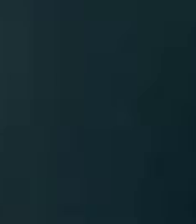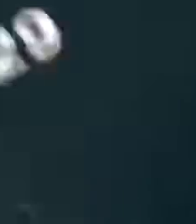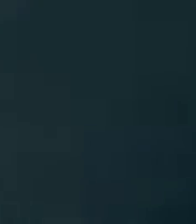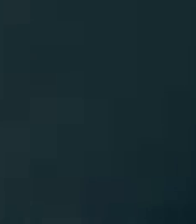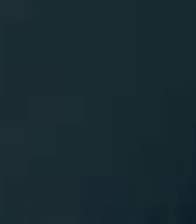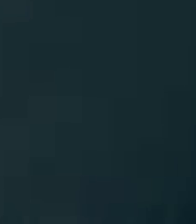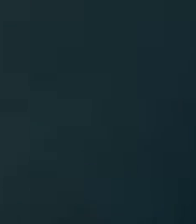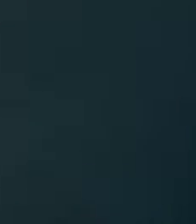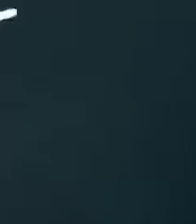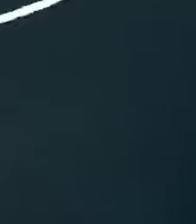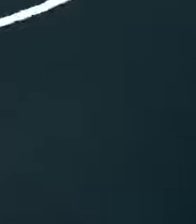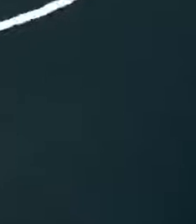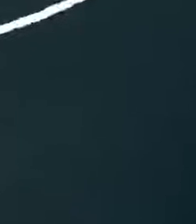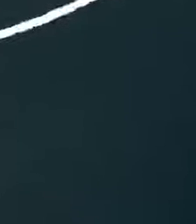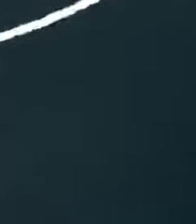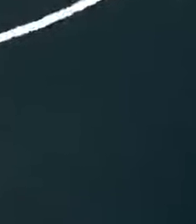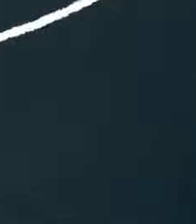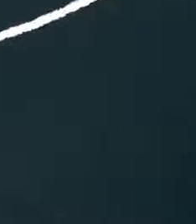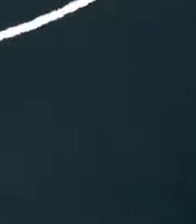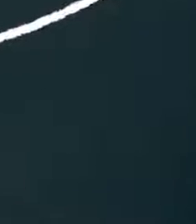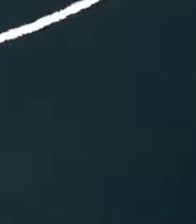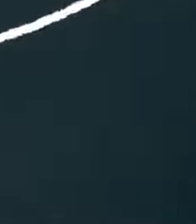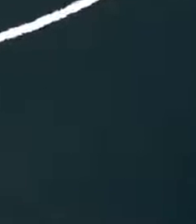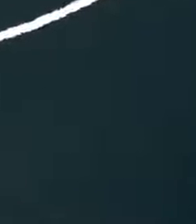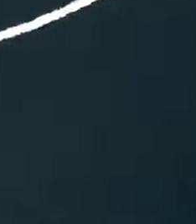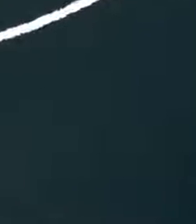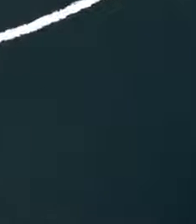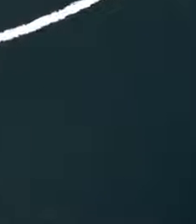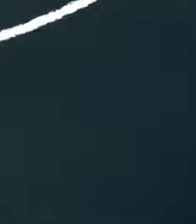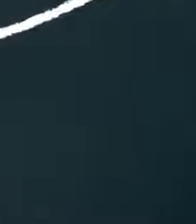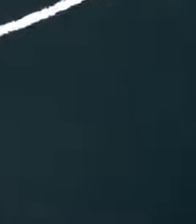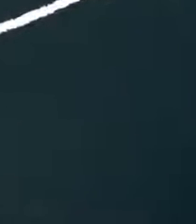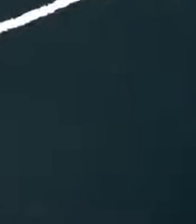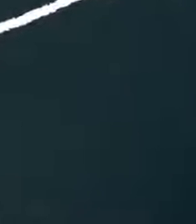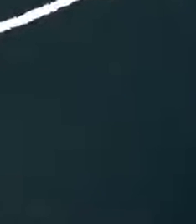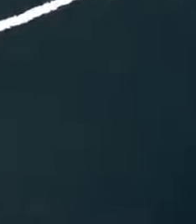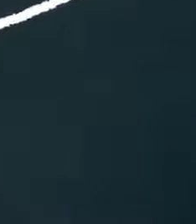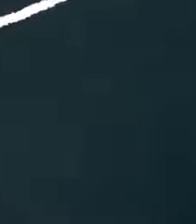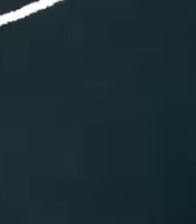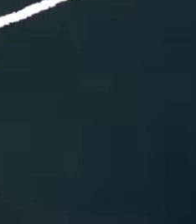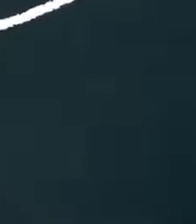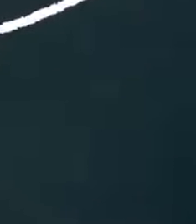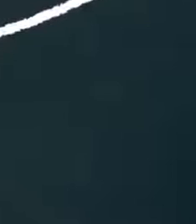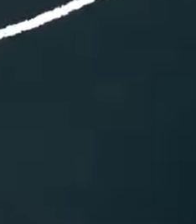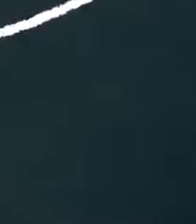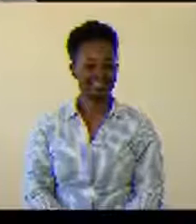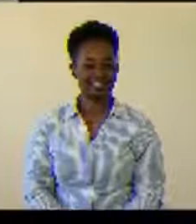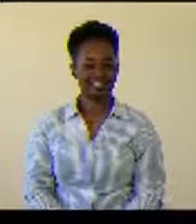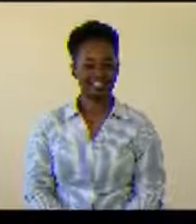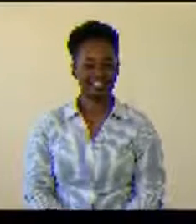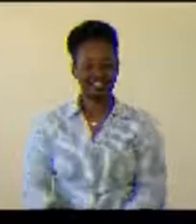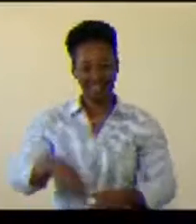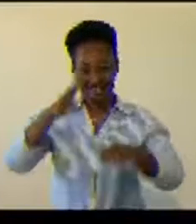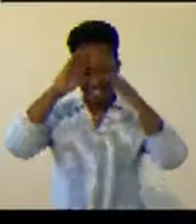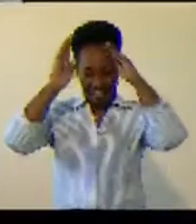Welcome to Study Time, a televised home learning program produced by Rwanda Education Board.